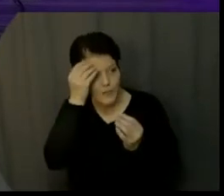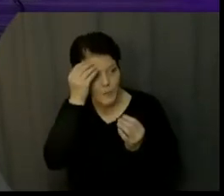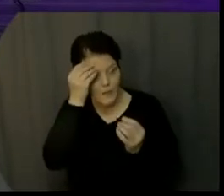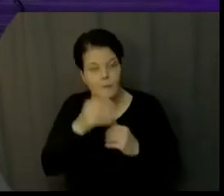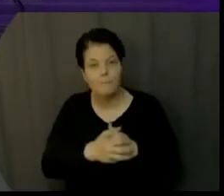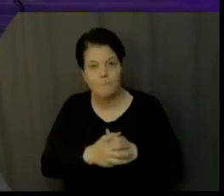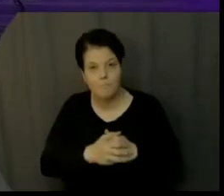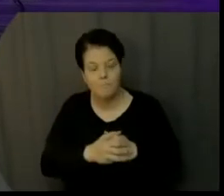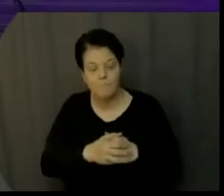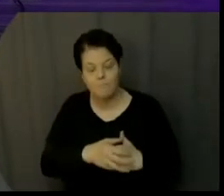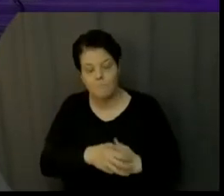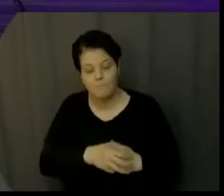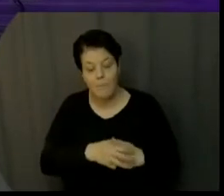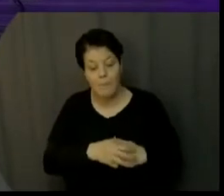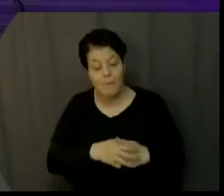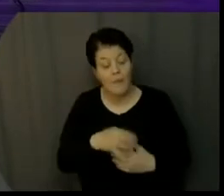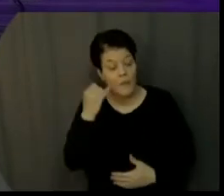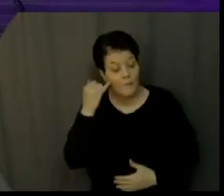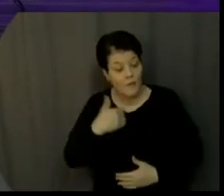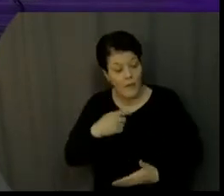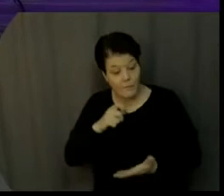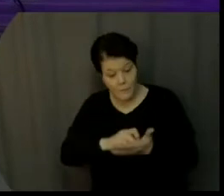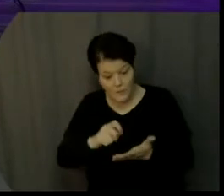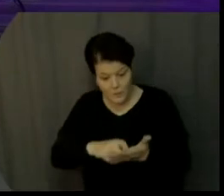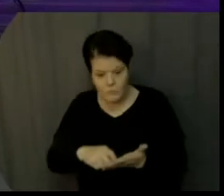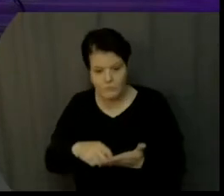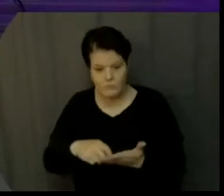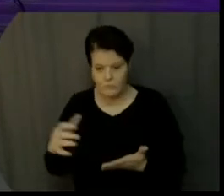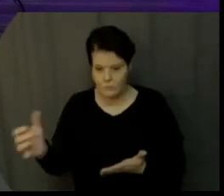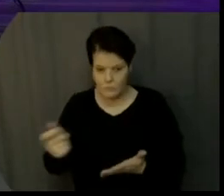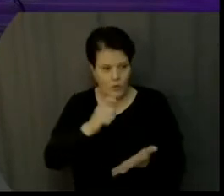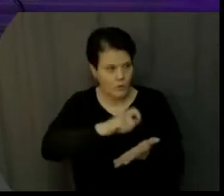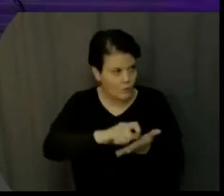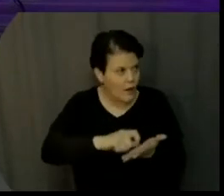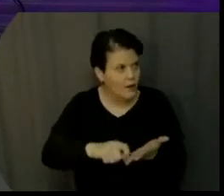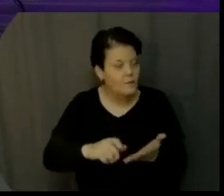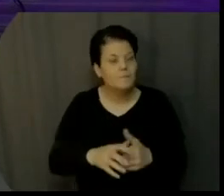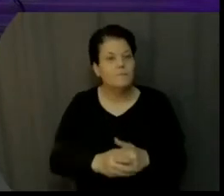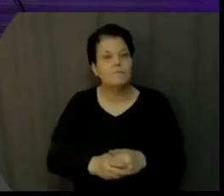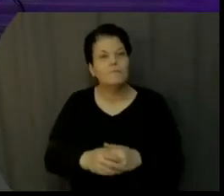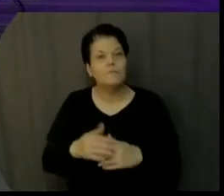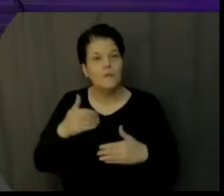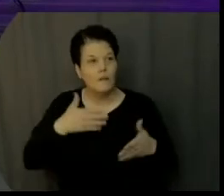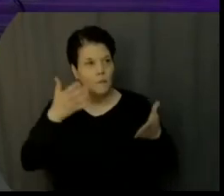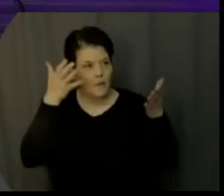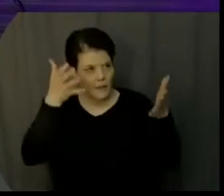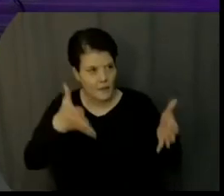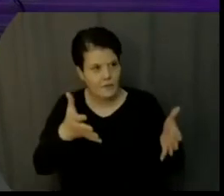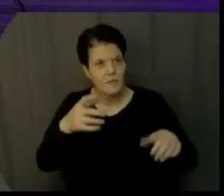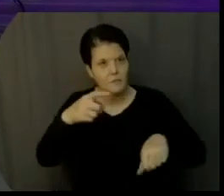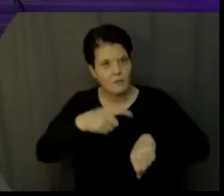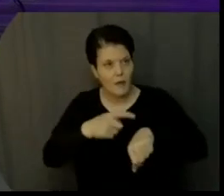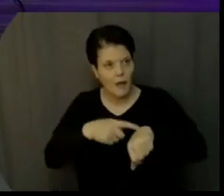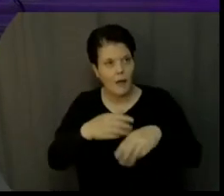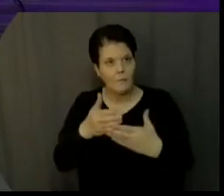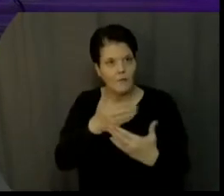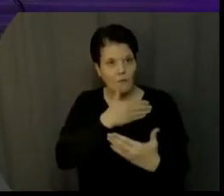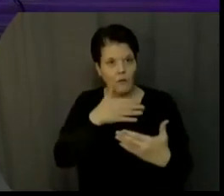pencil, grab it. I'm going to leave some space before we dismiss and